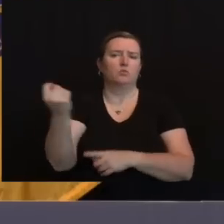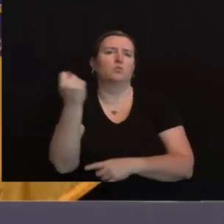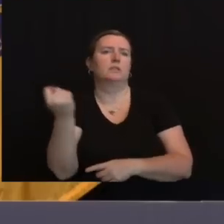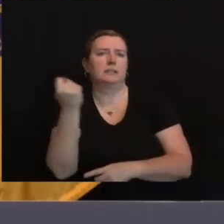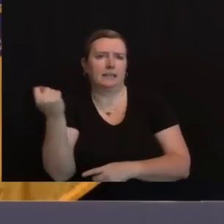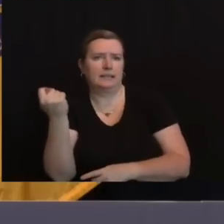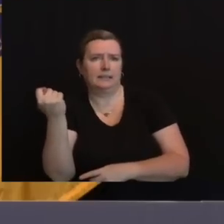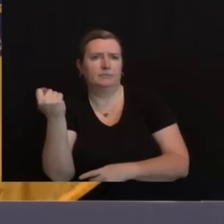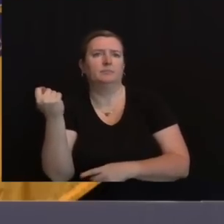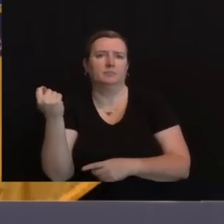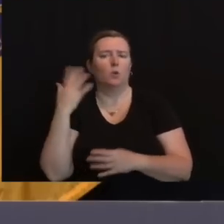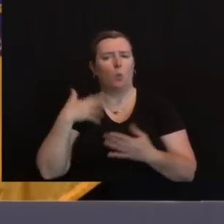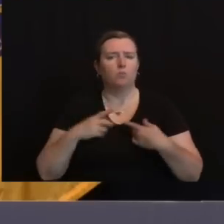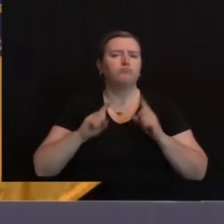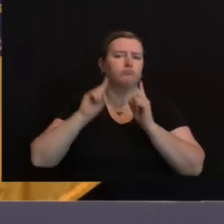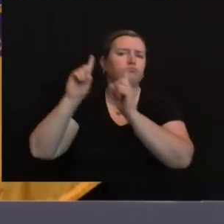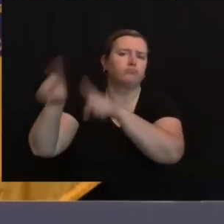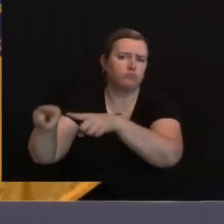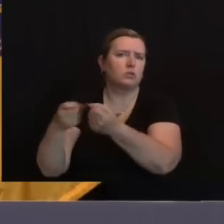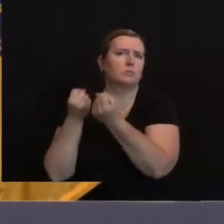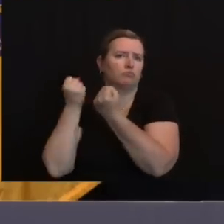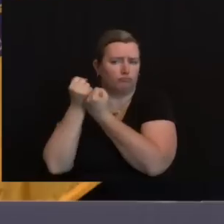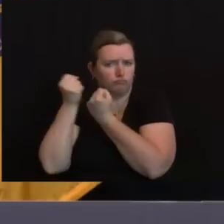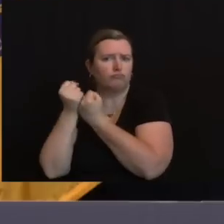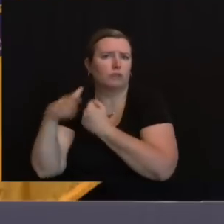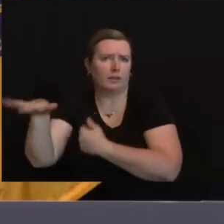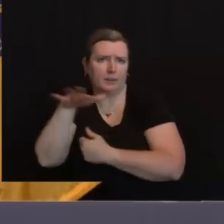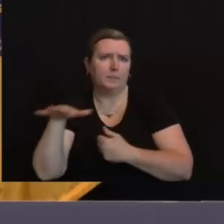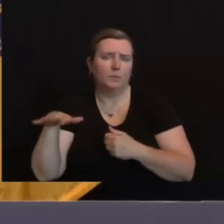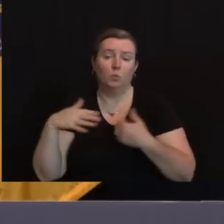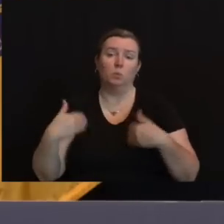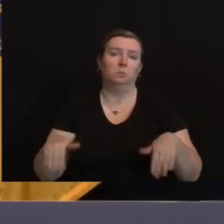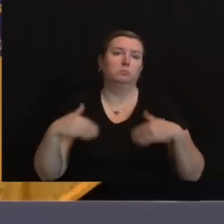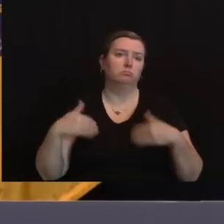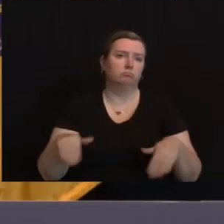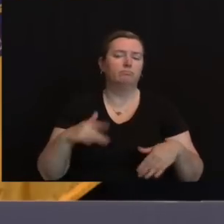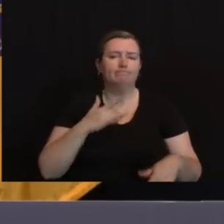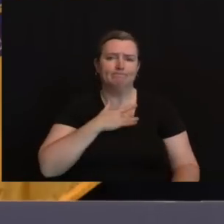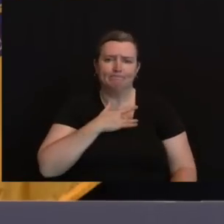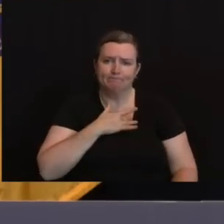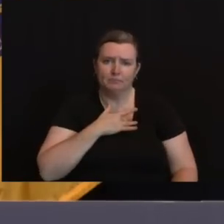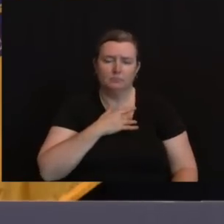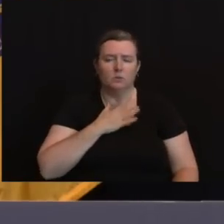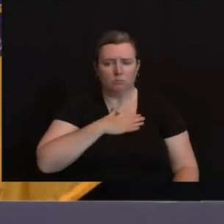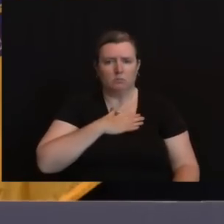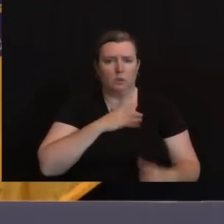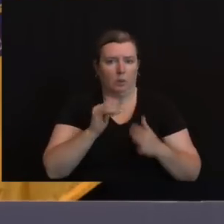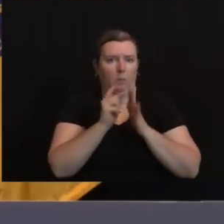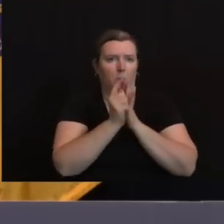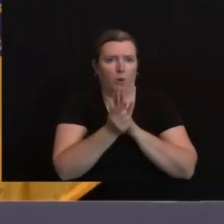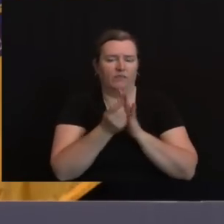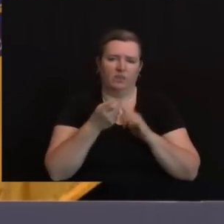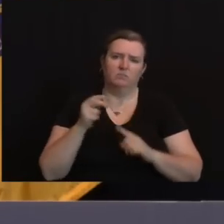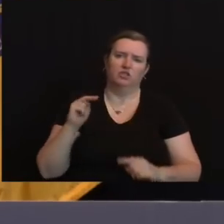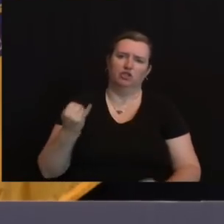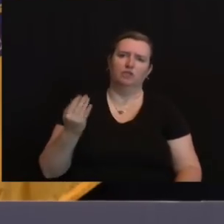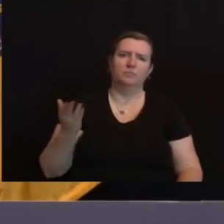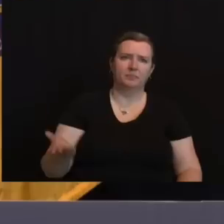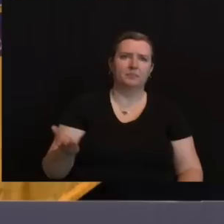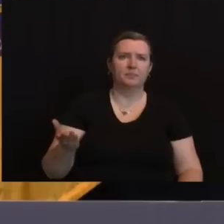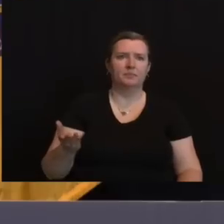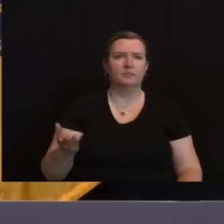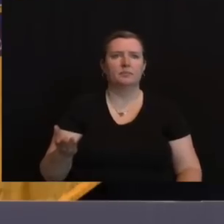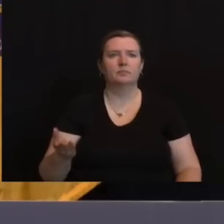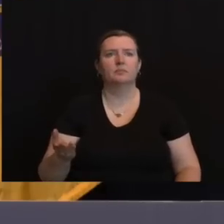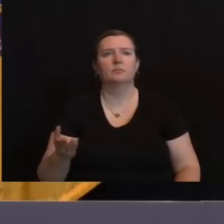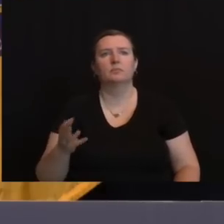that's a solemn moment, and we'll be honored to represent New Jersey. The desk is in storage, and I took